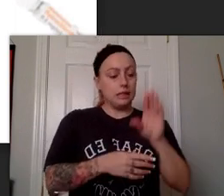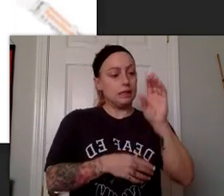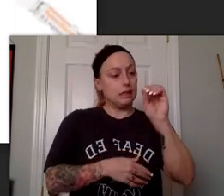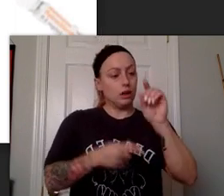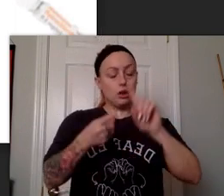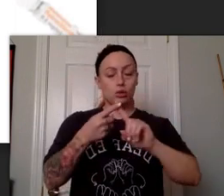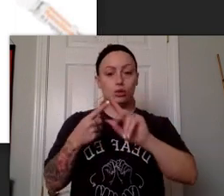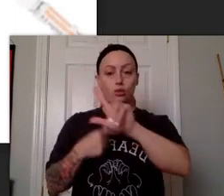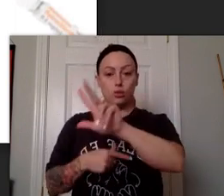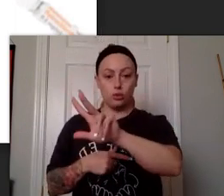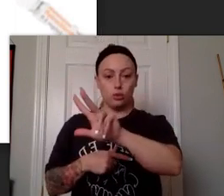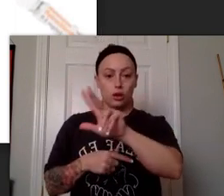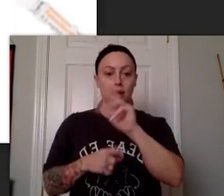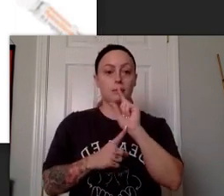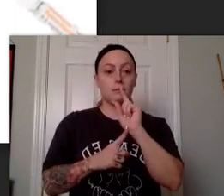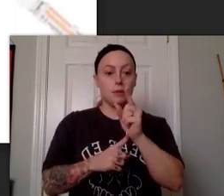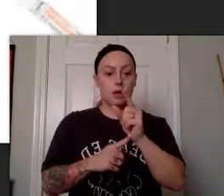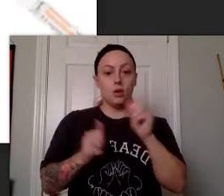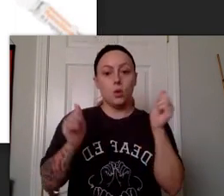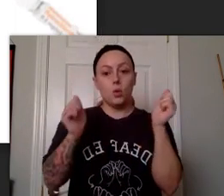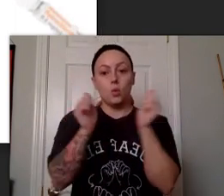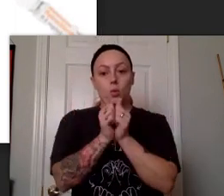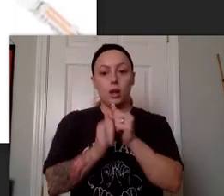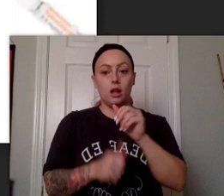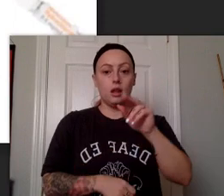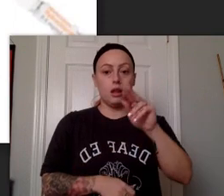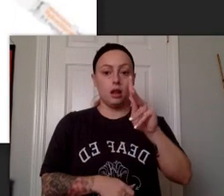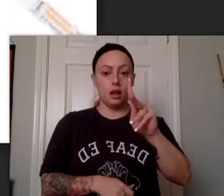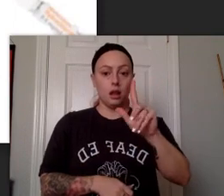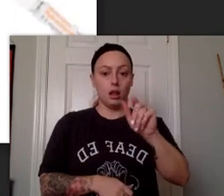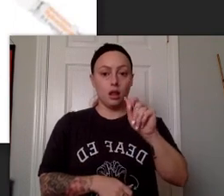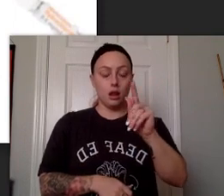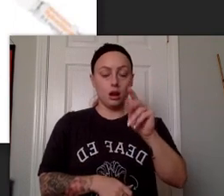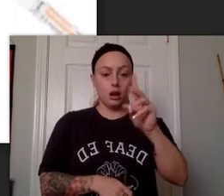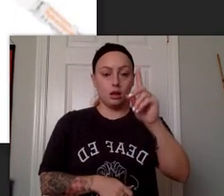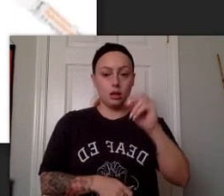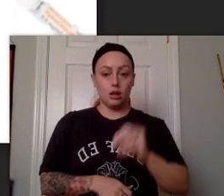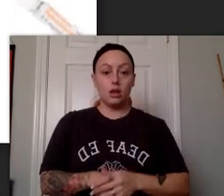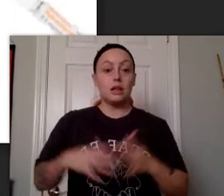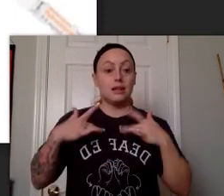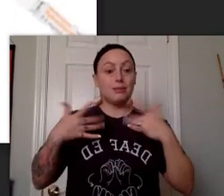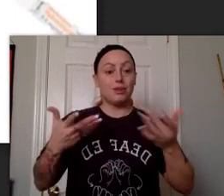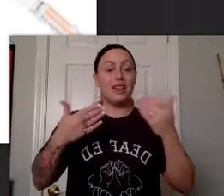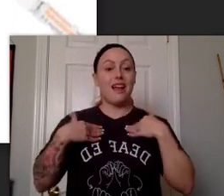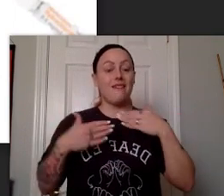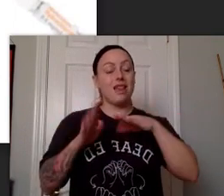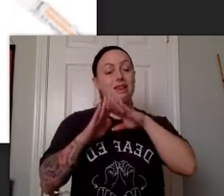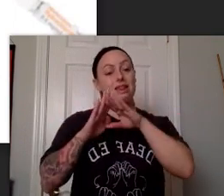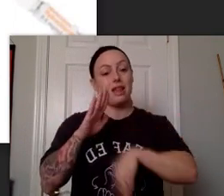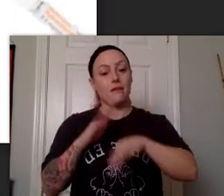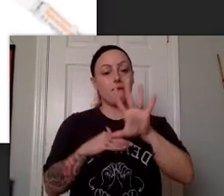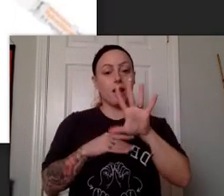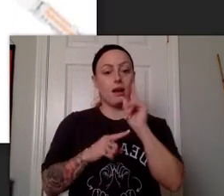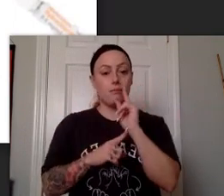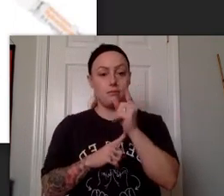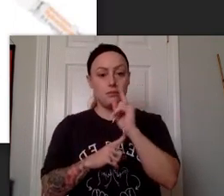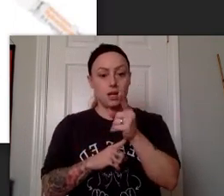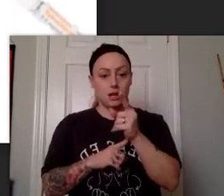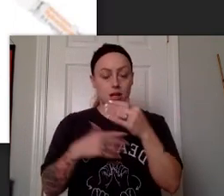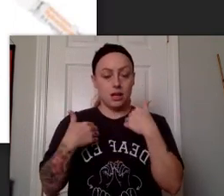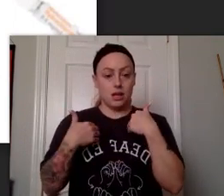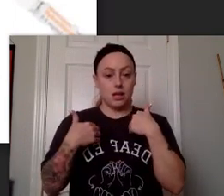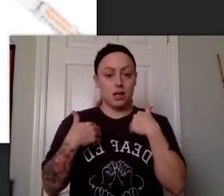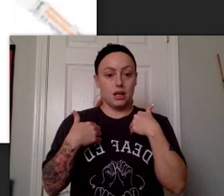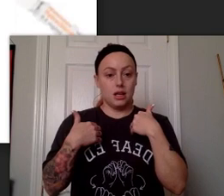minutes. We literally have, in most cases, less than 5 minutes to restore breathing in someone who